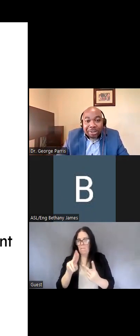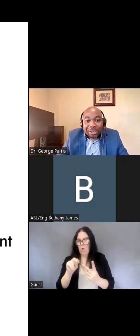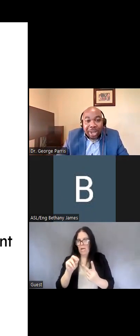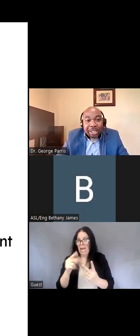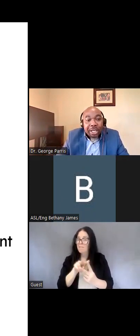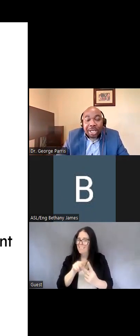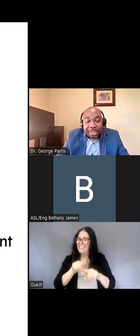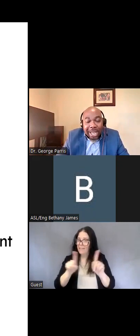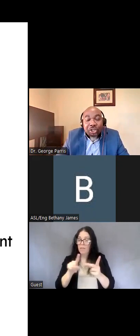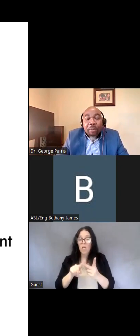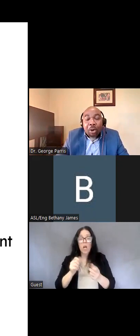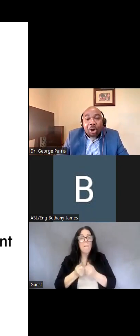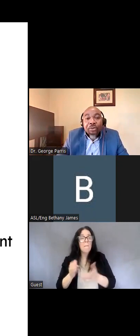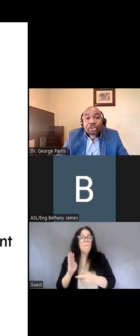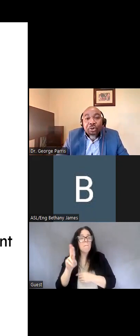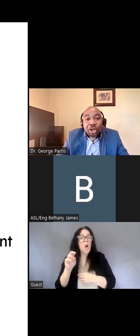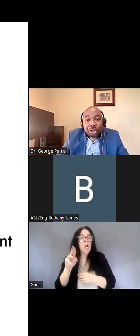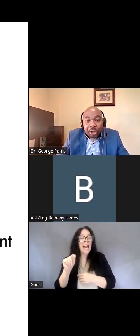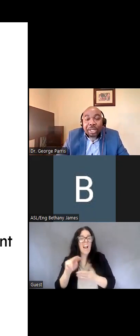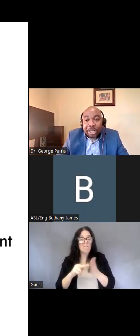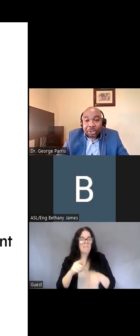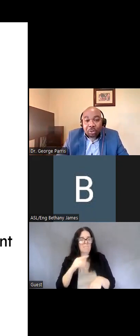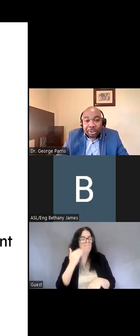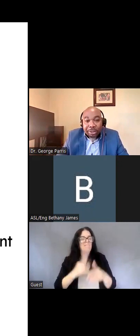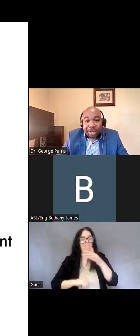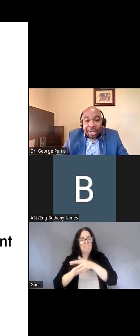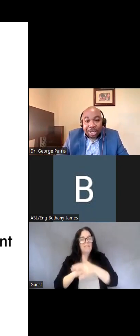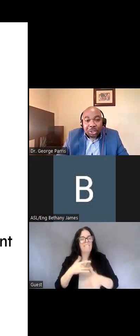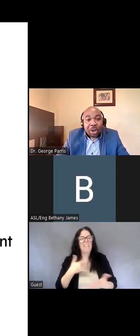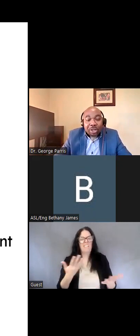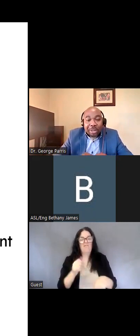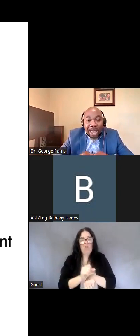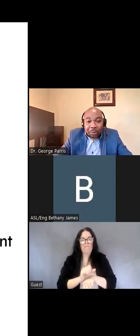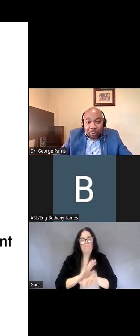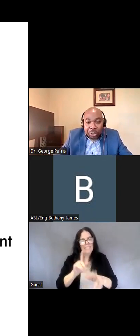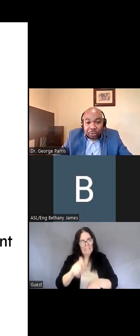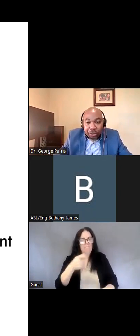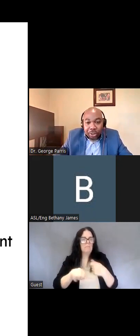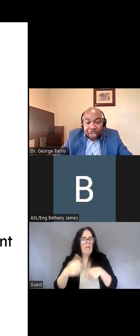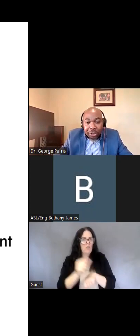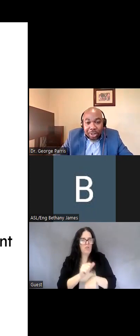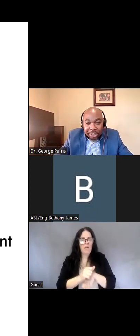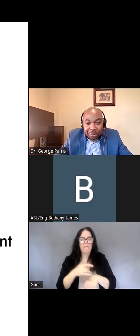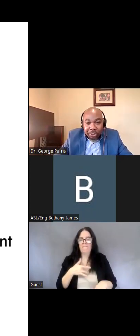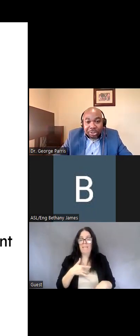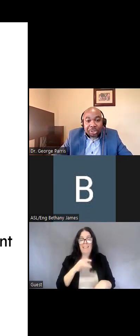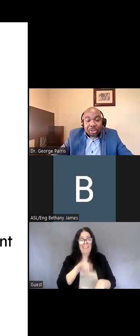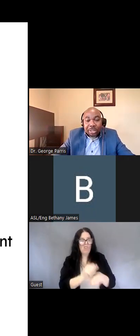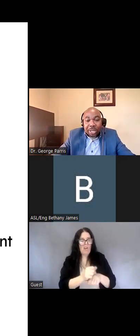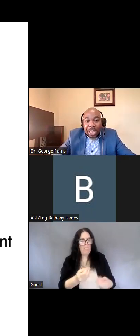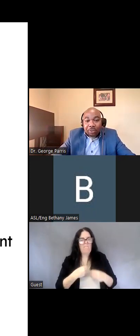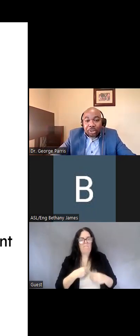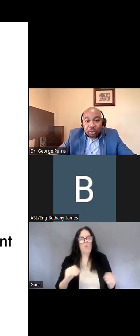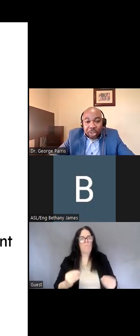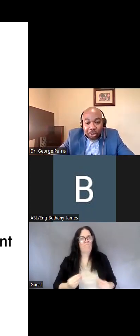Because burnout is when that job offers you nothing that you want. You are going to be angry with your customers.